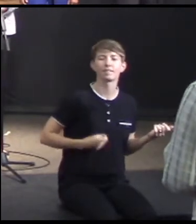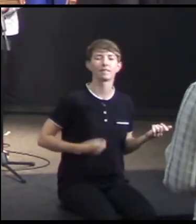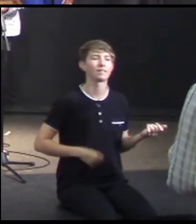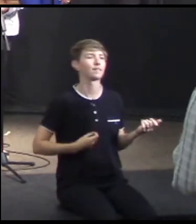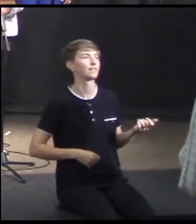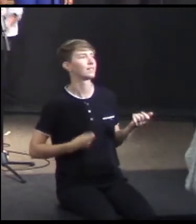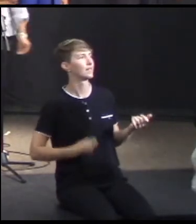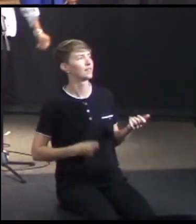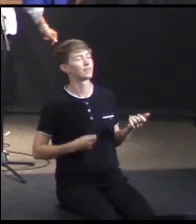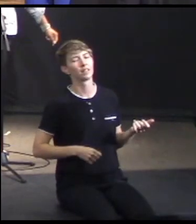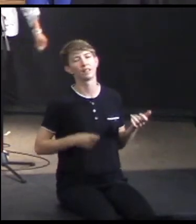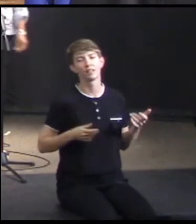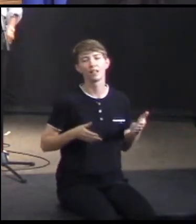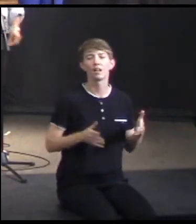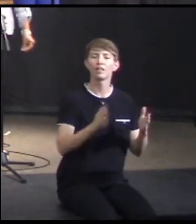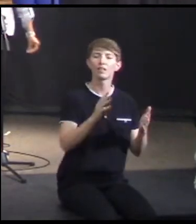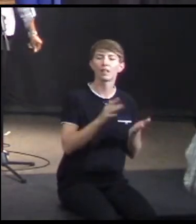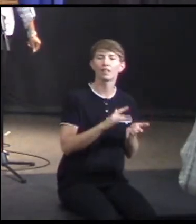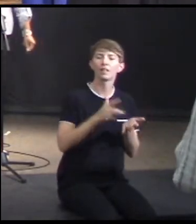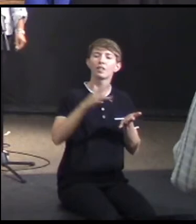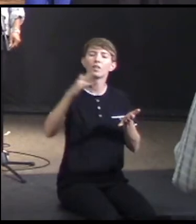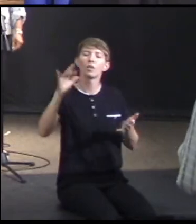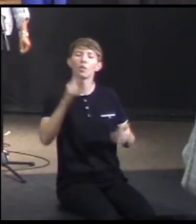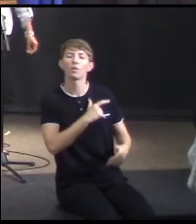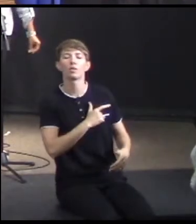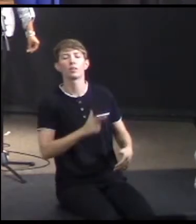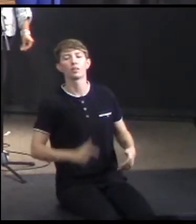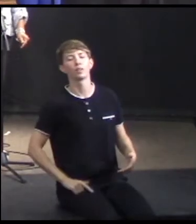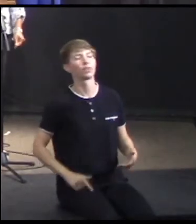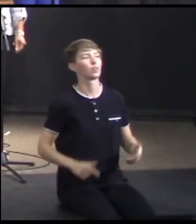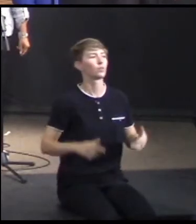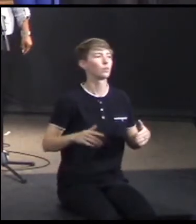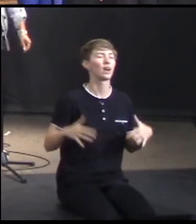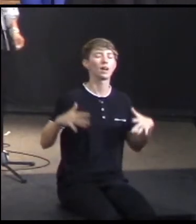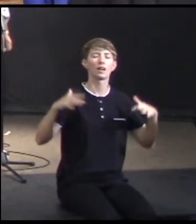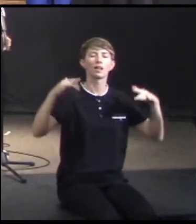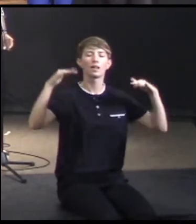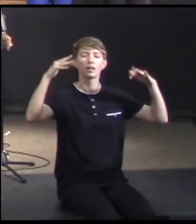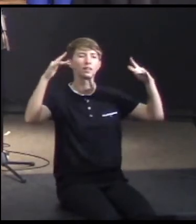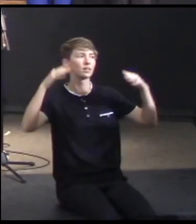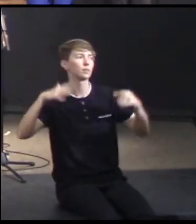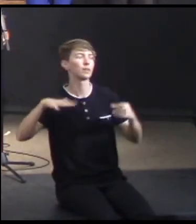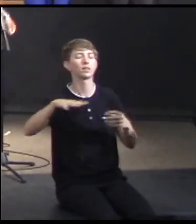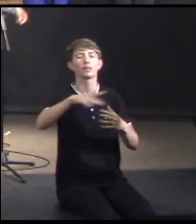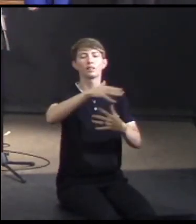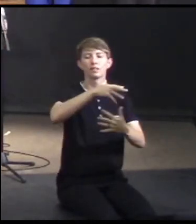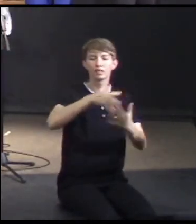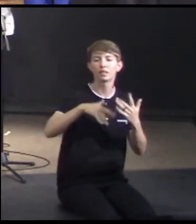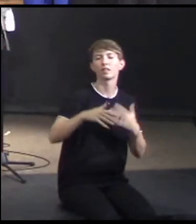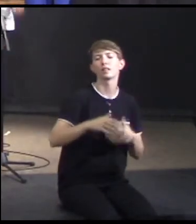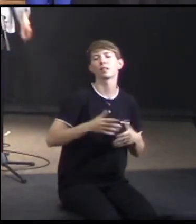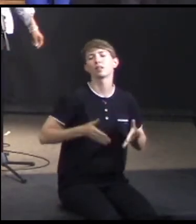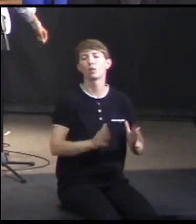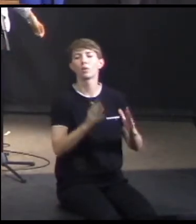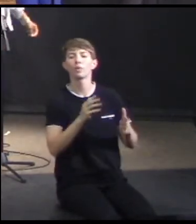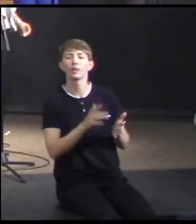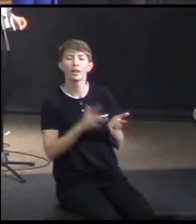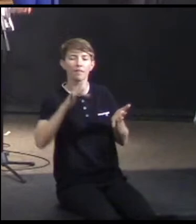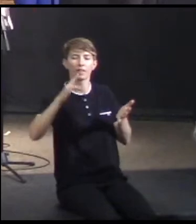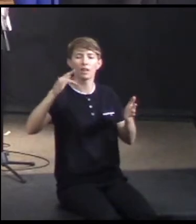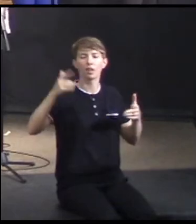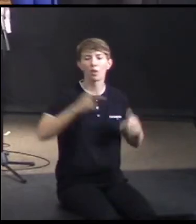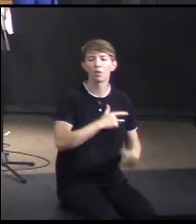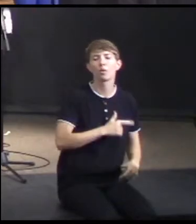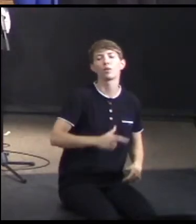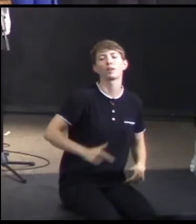Let the glory. Let the glory of the Lord rise among us. Let the glory